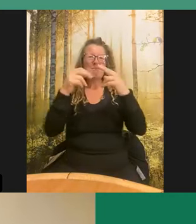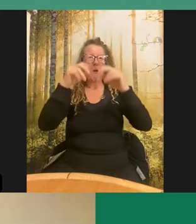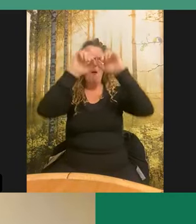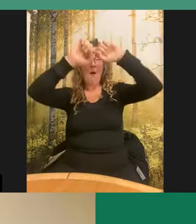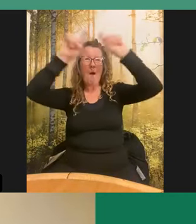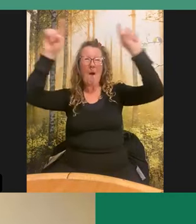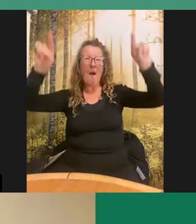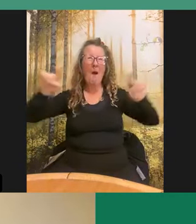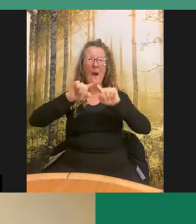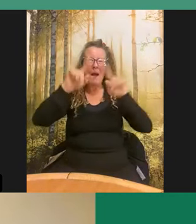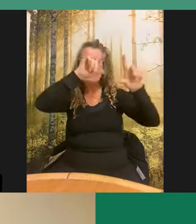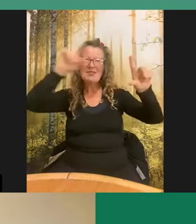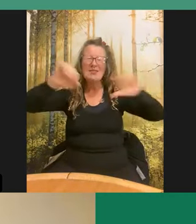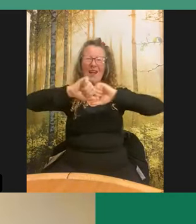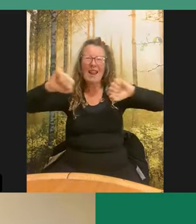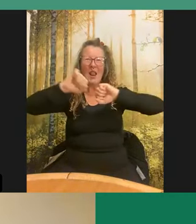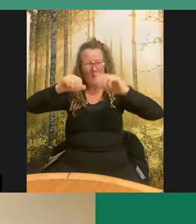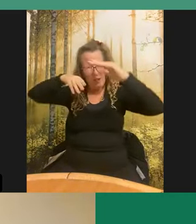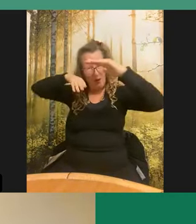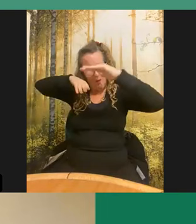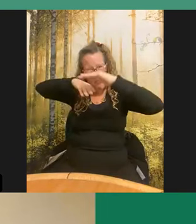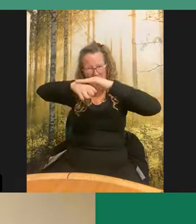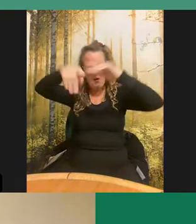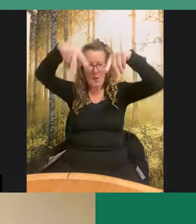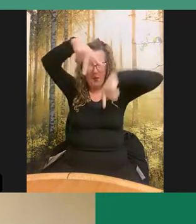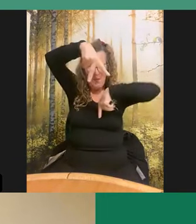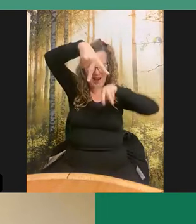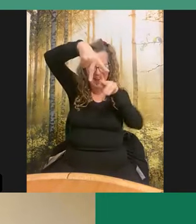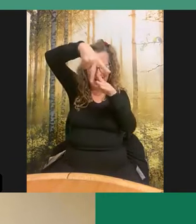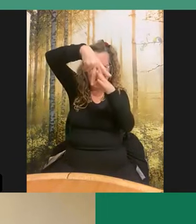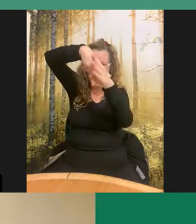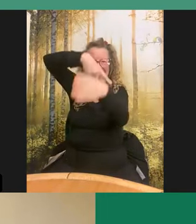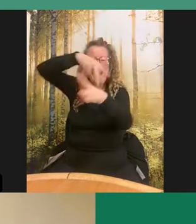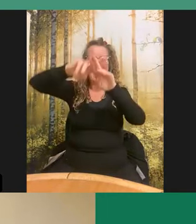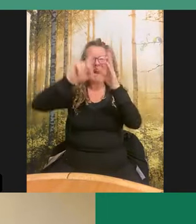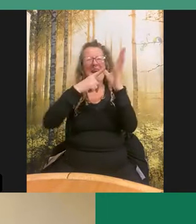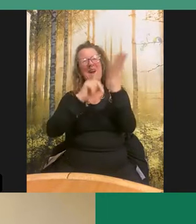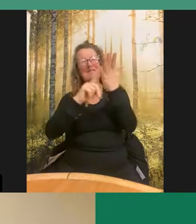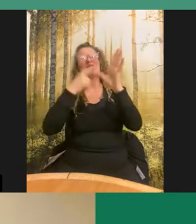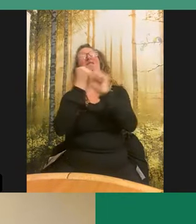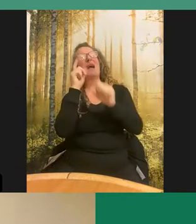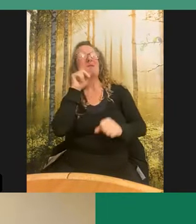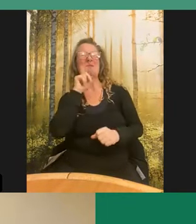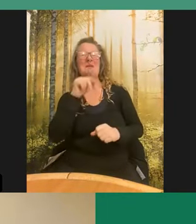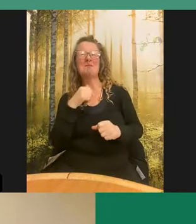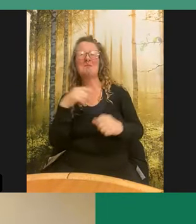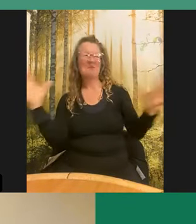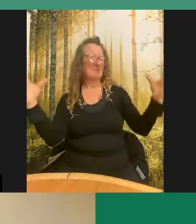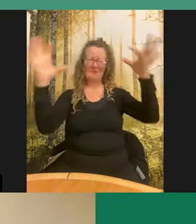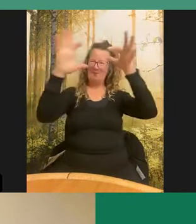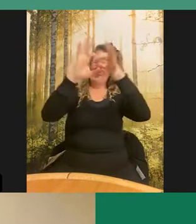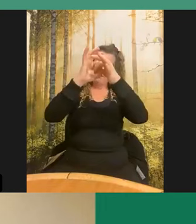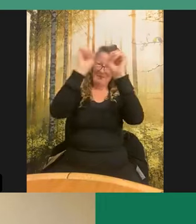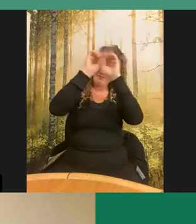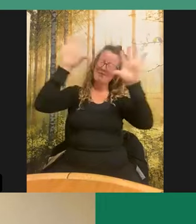we enter through the legs of a flag woman. And I really like the fact that, you know, in regards to transport, it wasn't